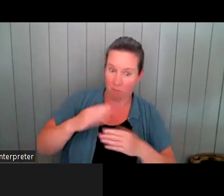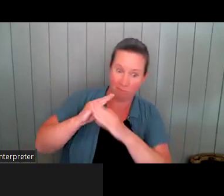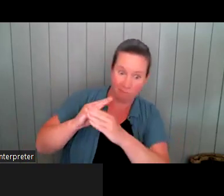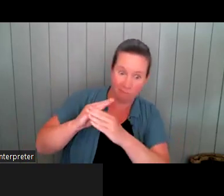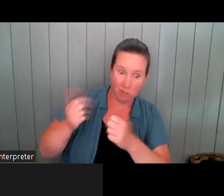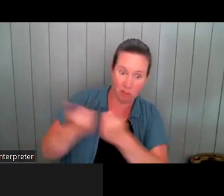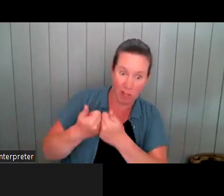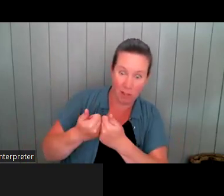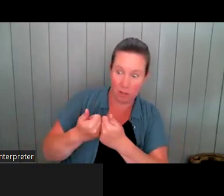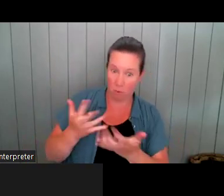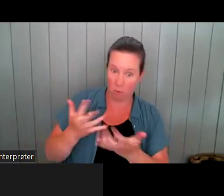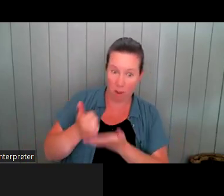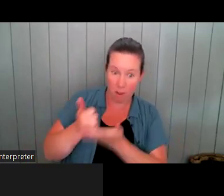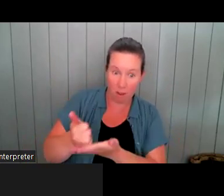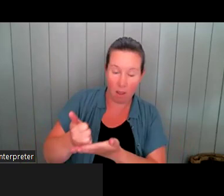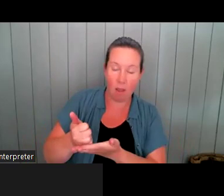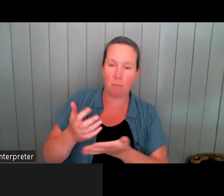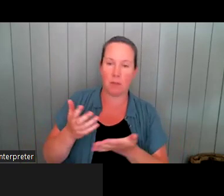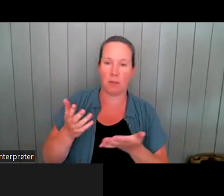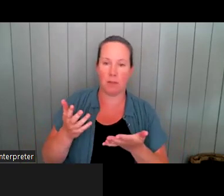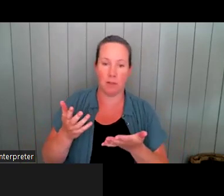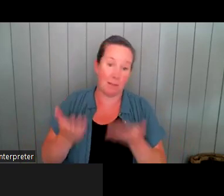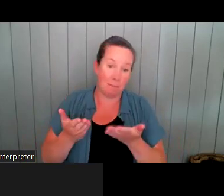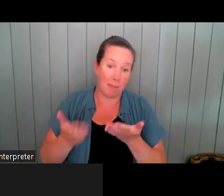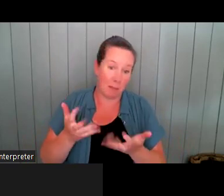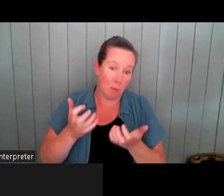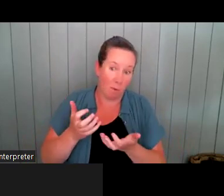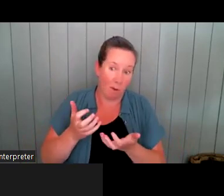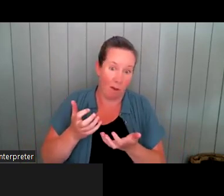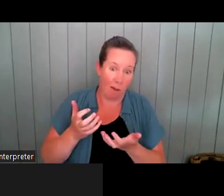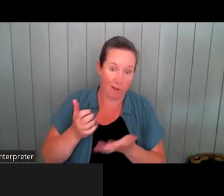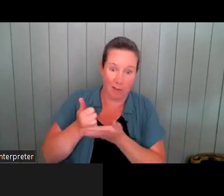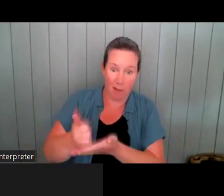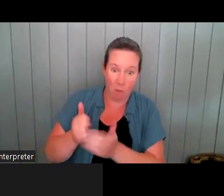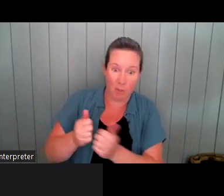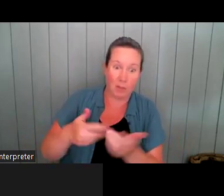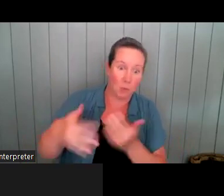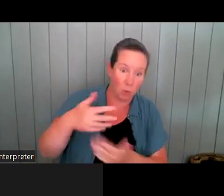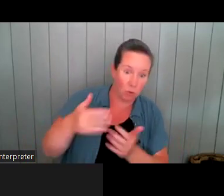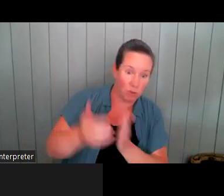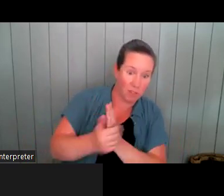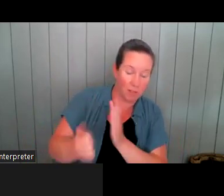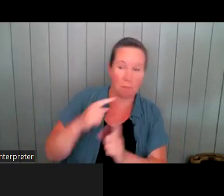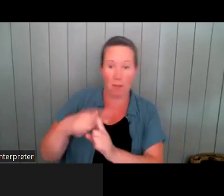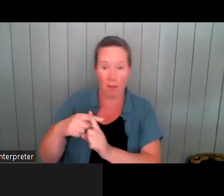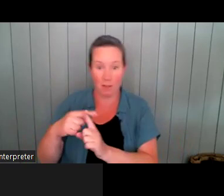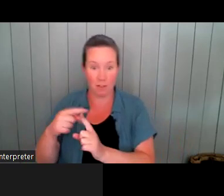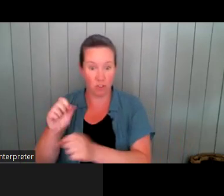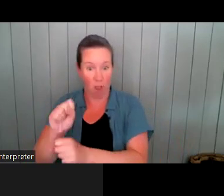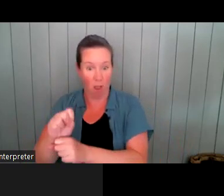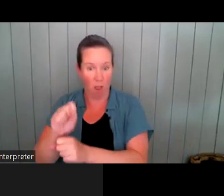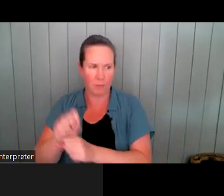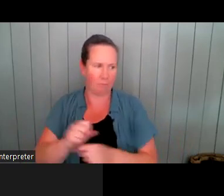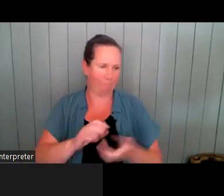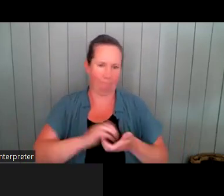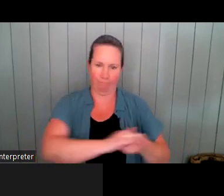help in both social as well as jobs. Technology, you might use